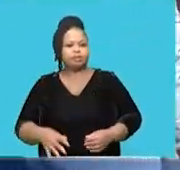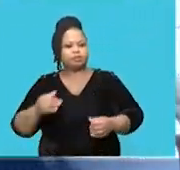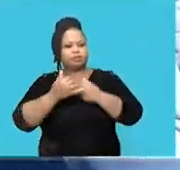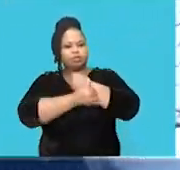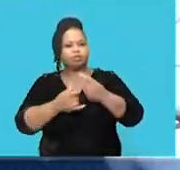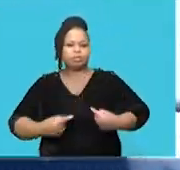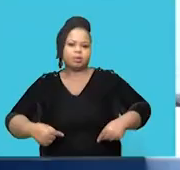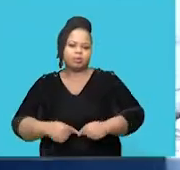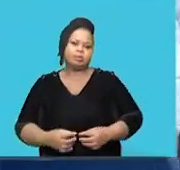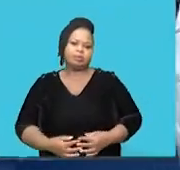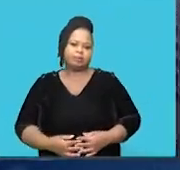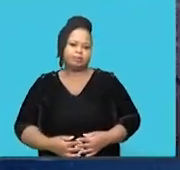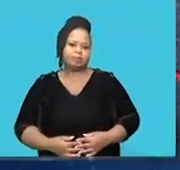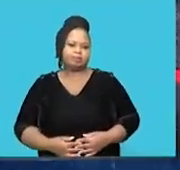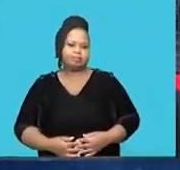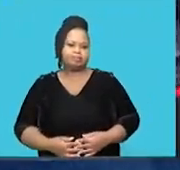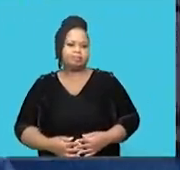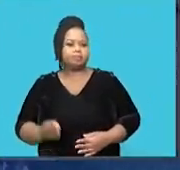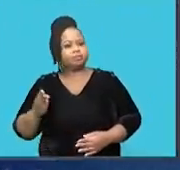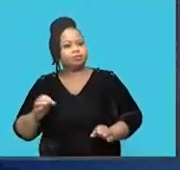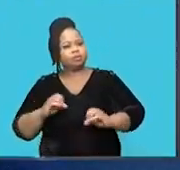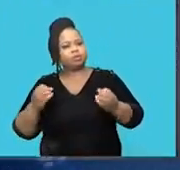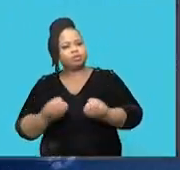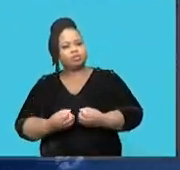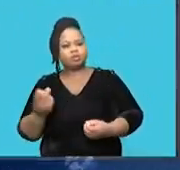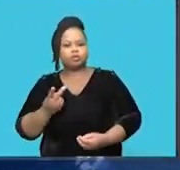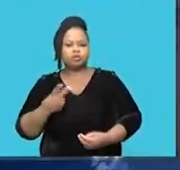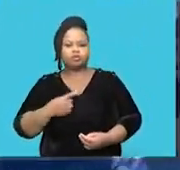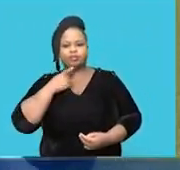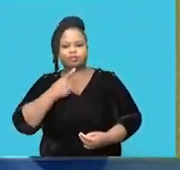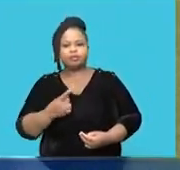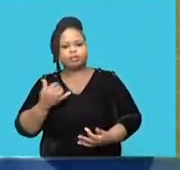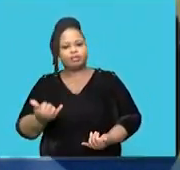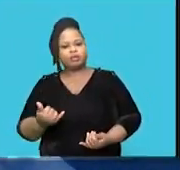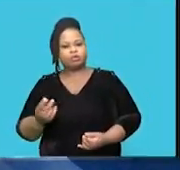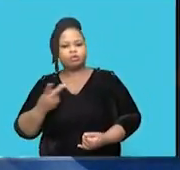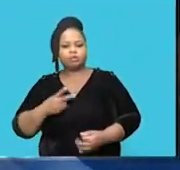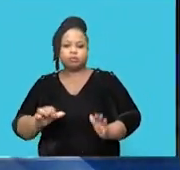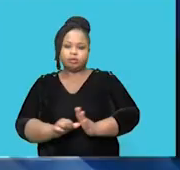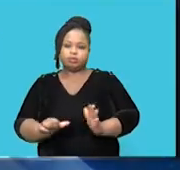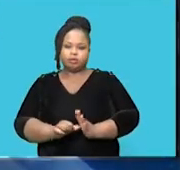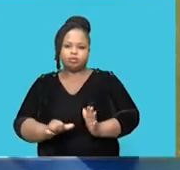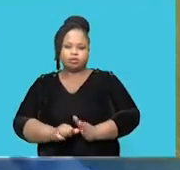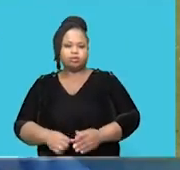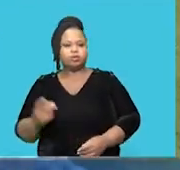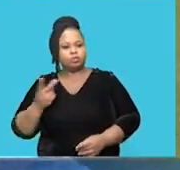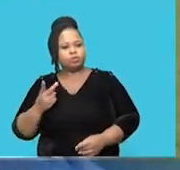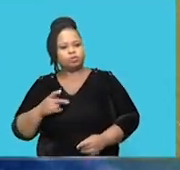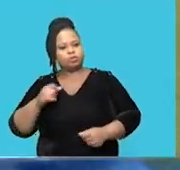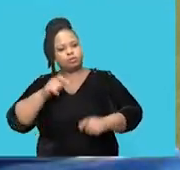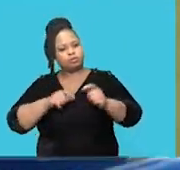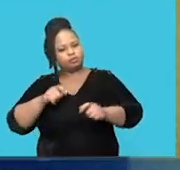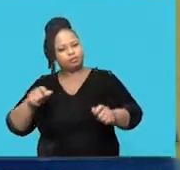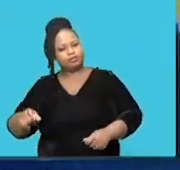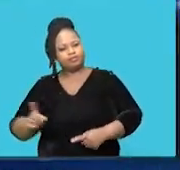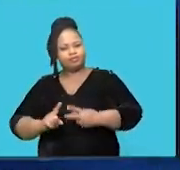and globally as well. Lo mbutho kumyalezo wawo wosuku uqaqambise ukubaluleka kukumanyana kwazo zonke